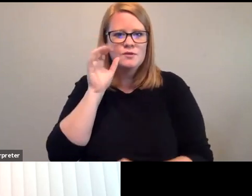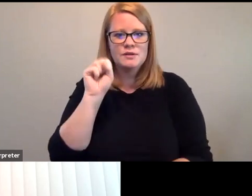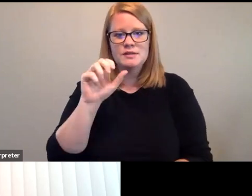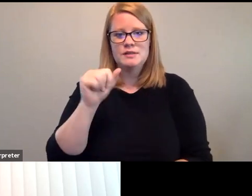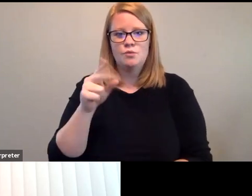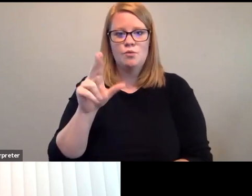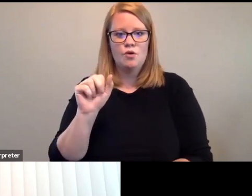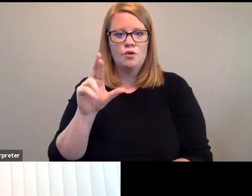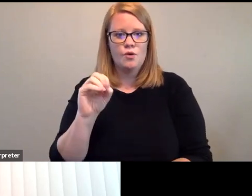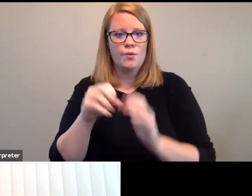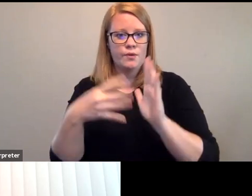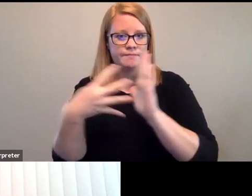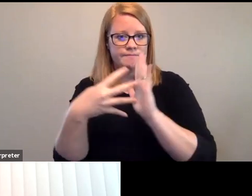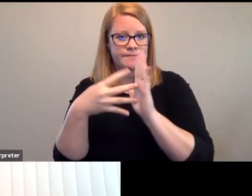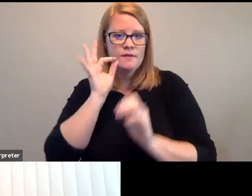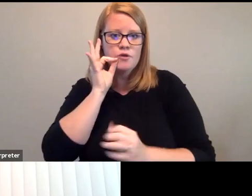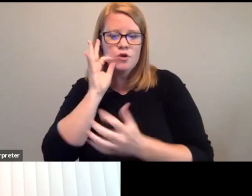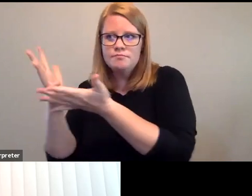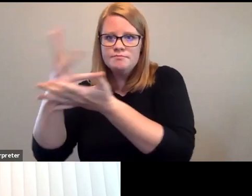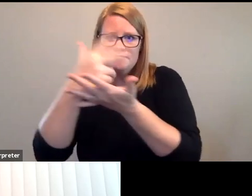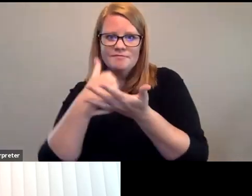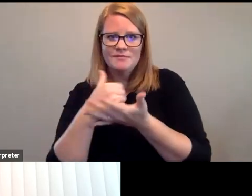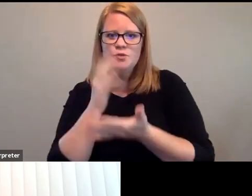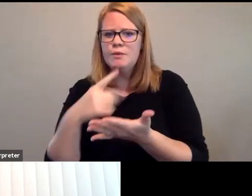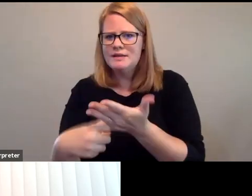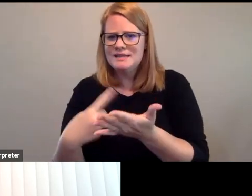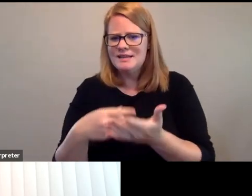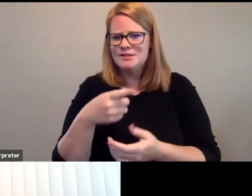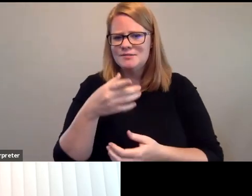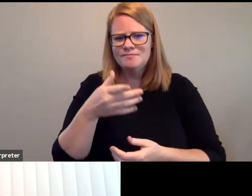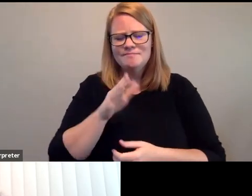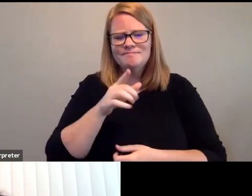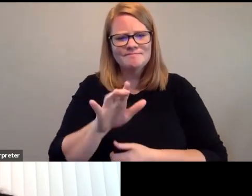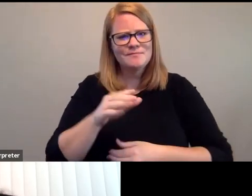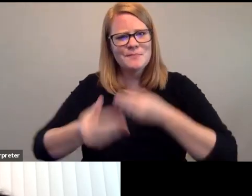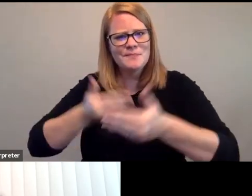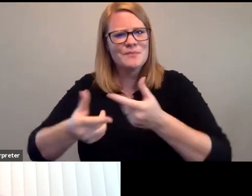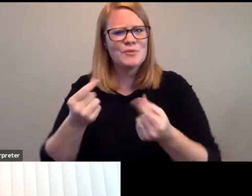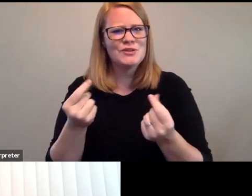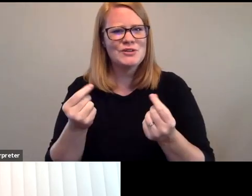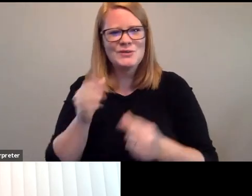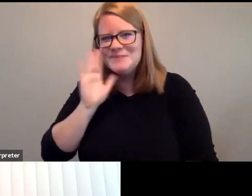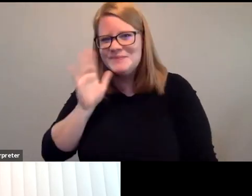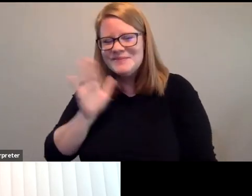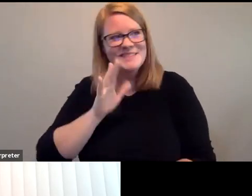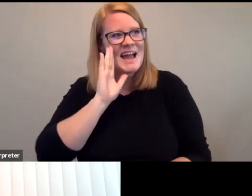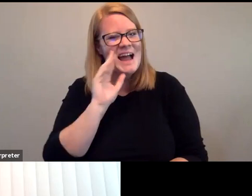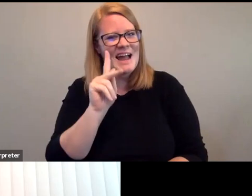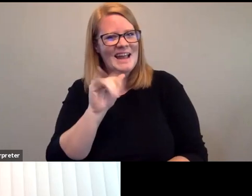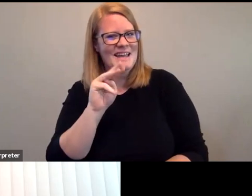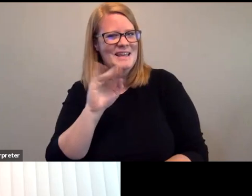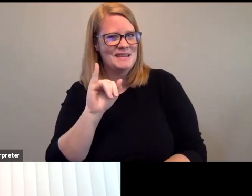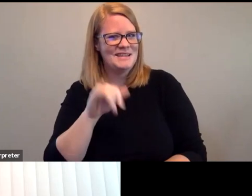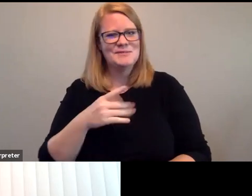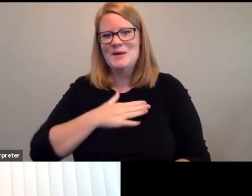going to talk today about that practice. Hi, Tanisha. Hi, Kimi. So happy to have you